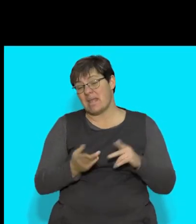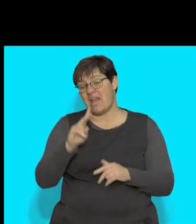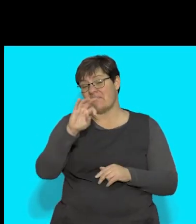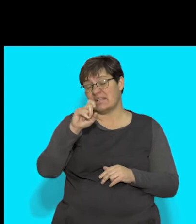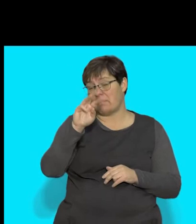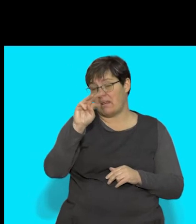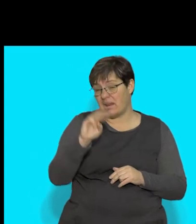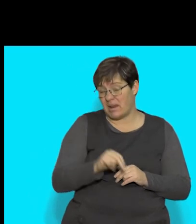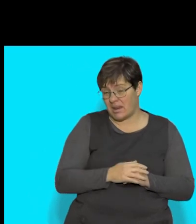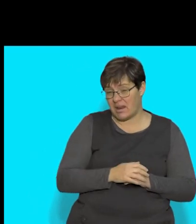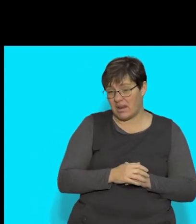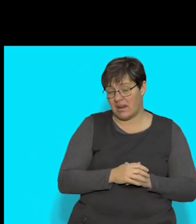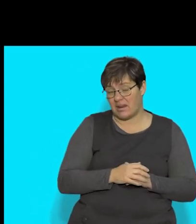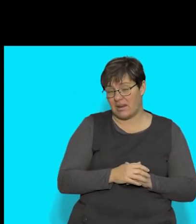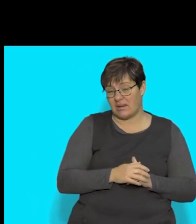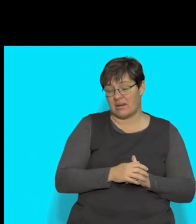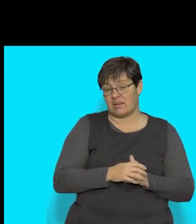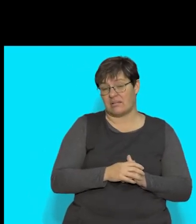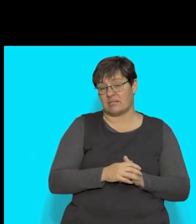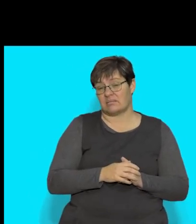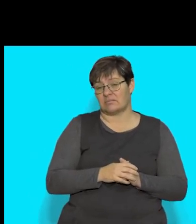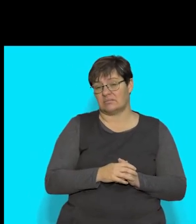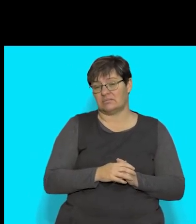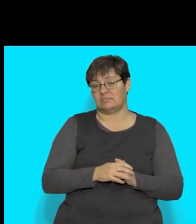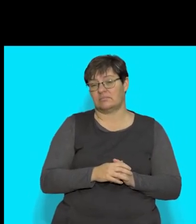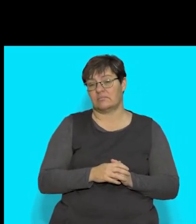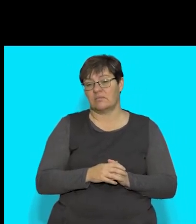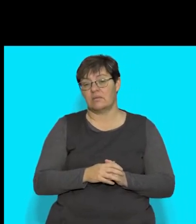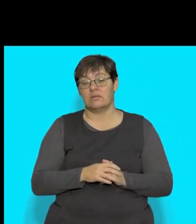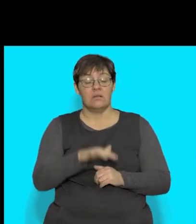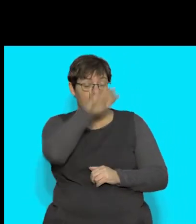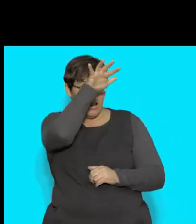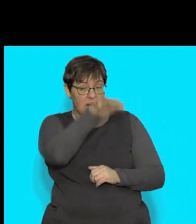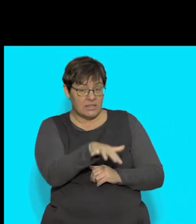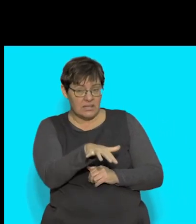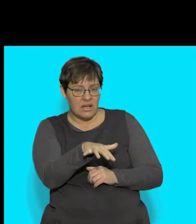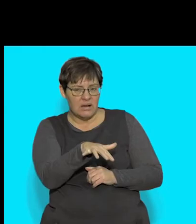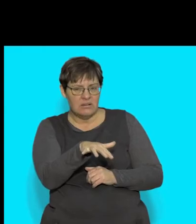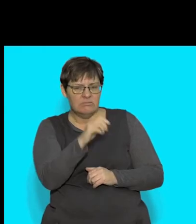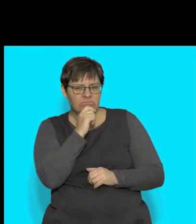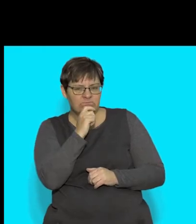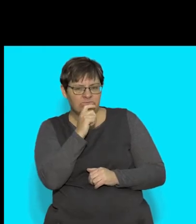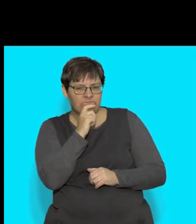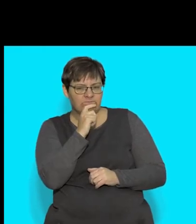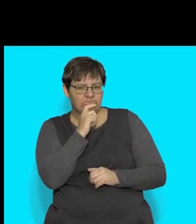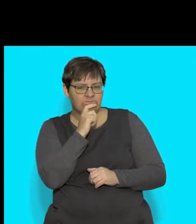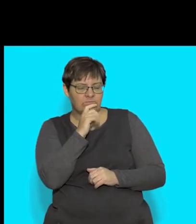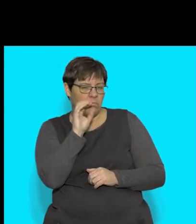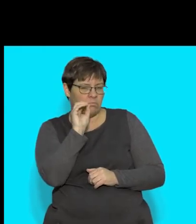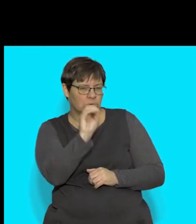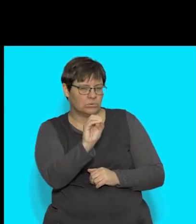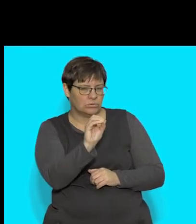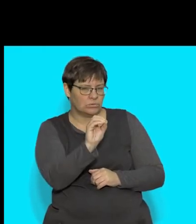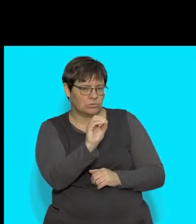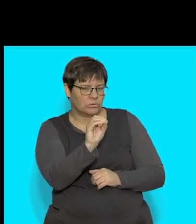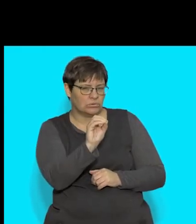water was one of them, maybe some vitamins, water-soluble vitamins. Now